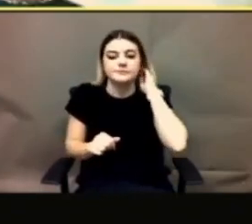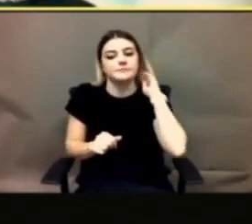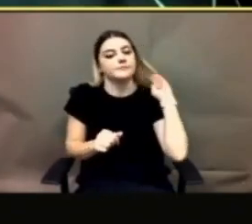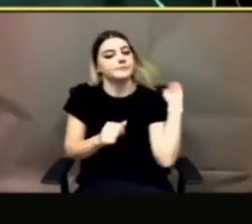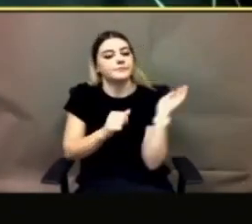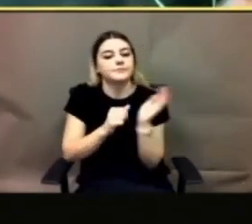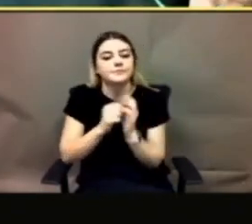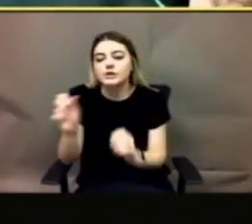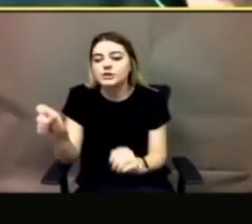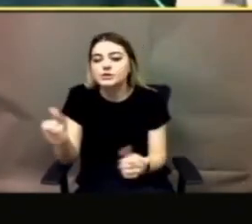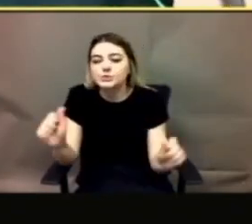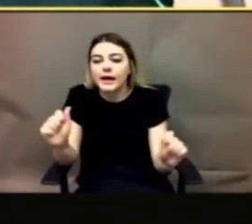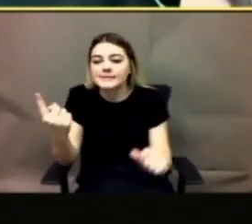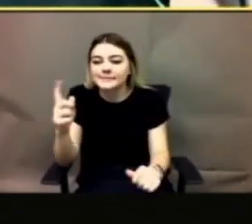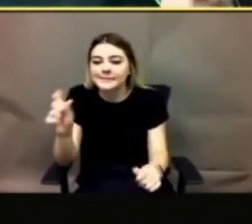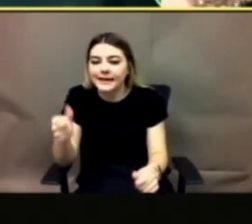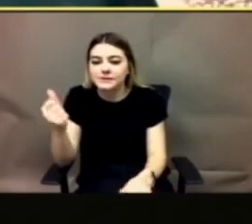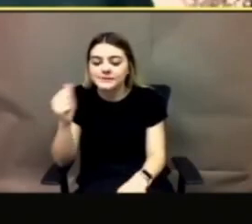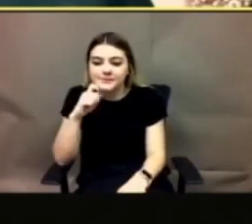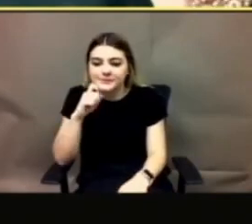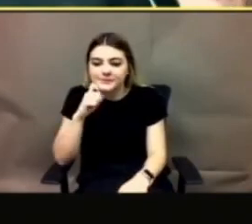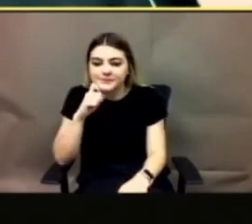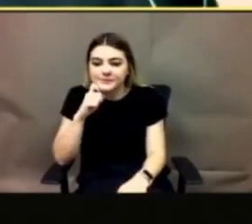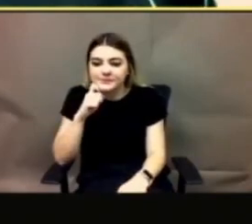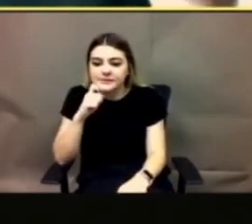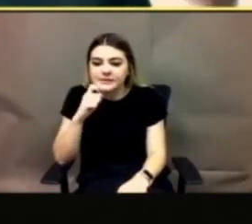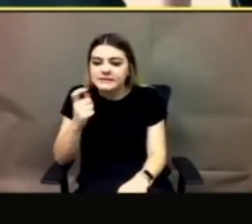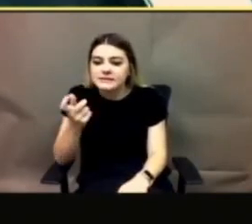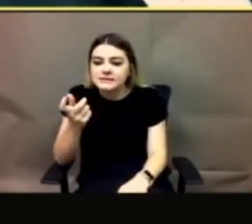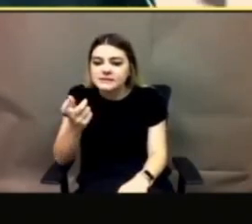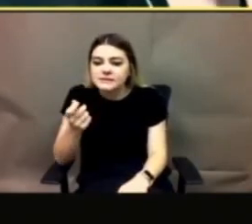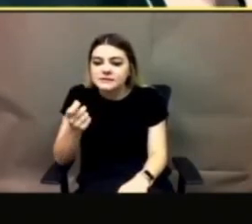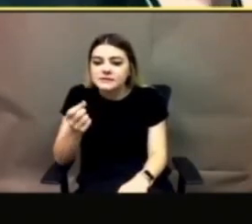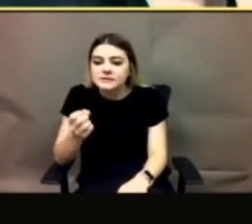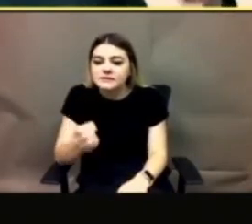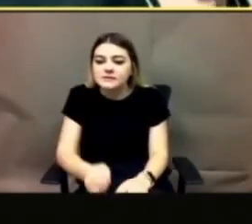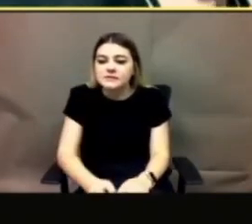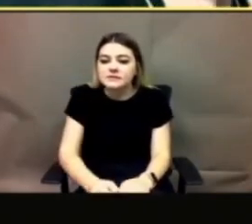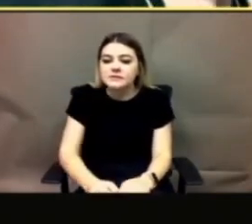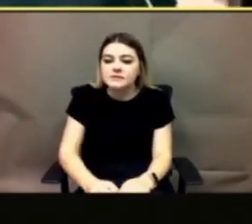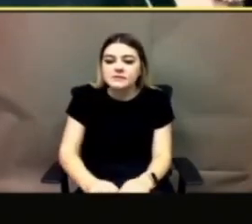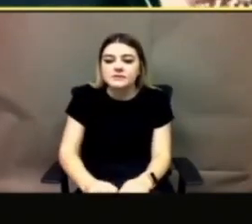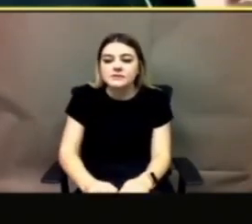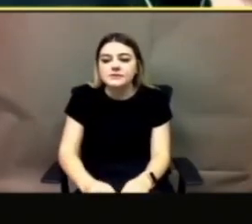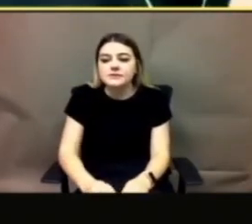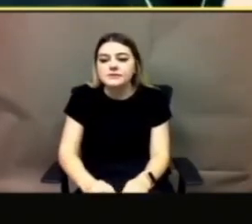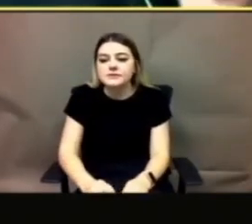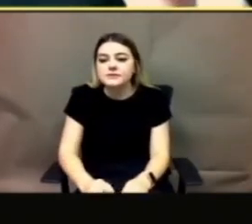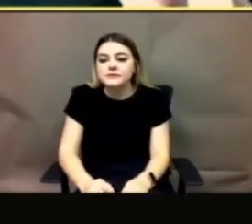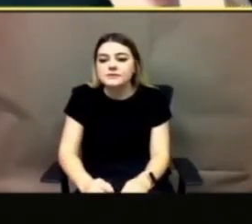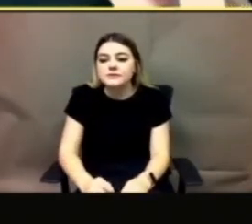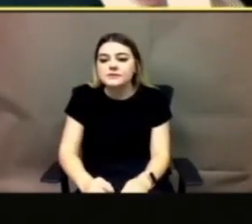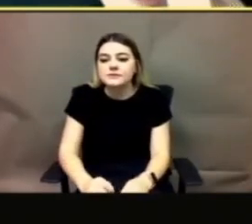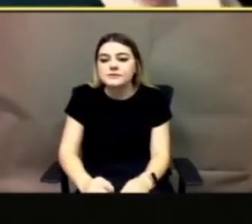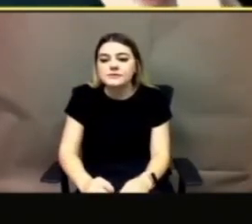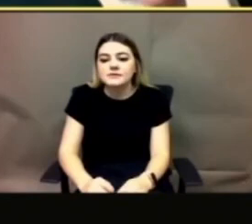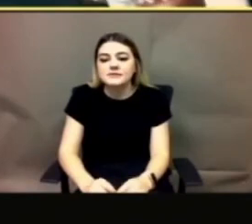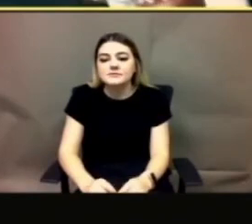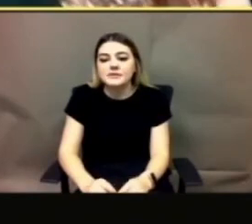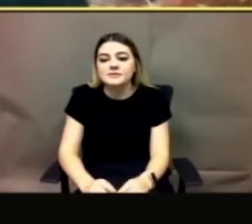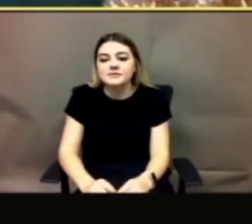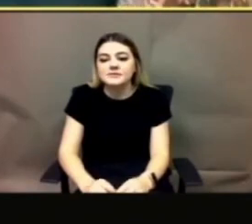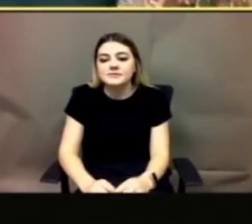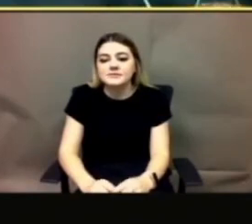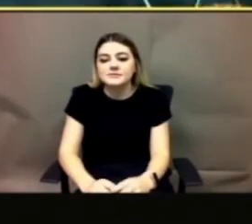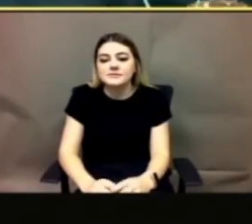get this. This is a little sponge made of copper, just like from the supermarket. I like this because it's easy to connect the alligator clip